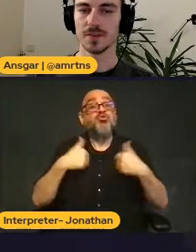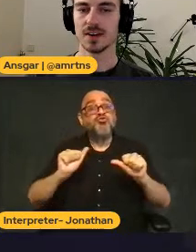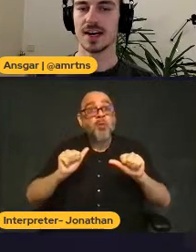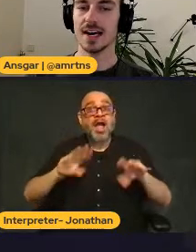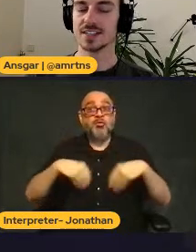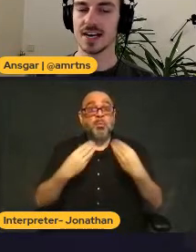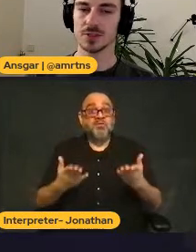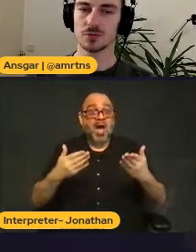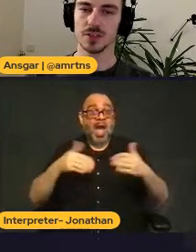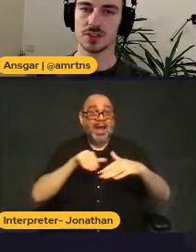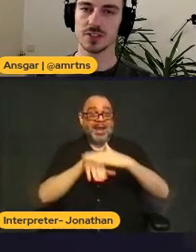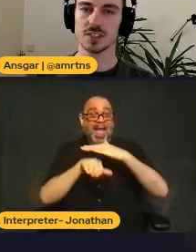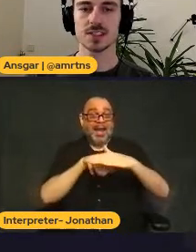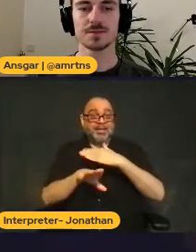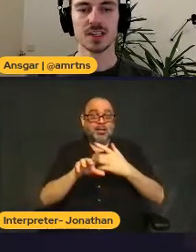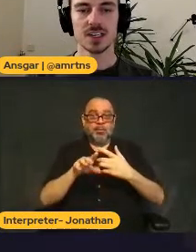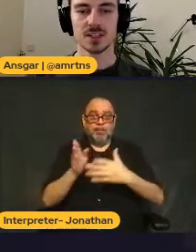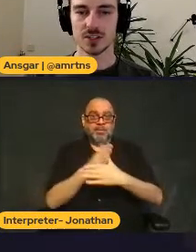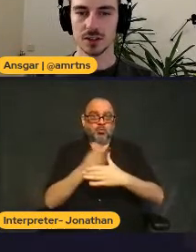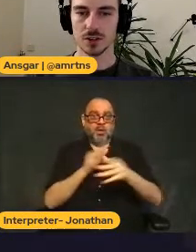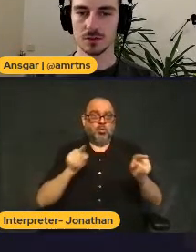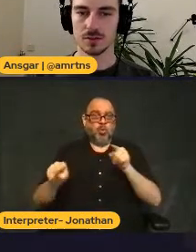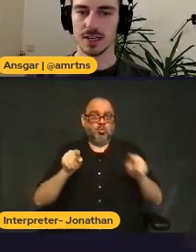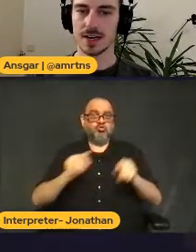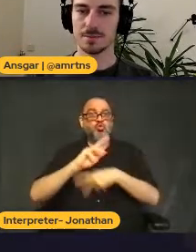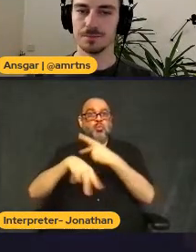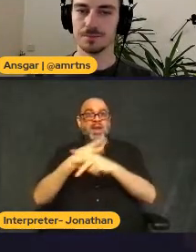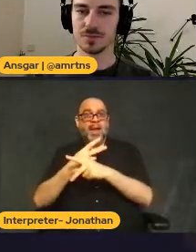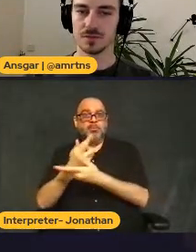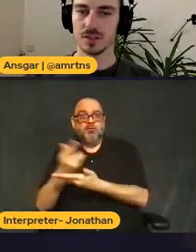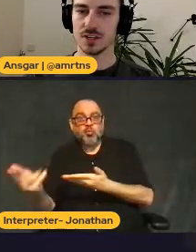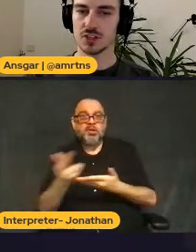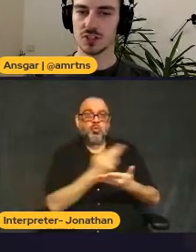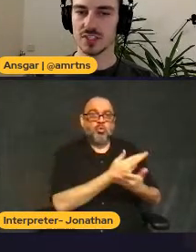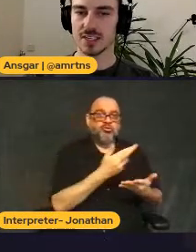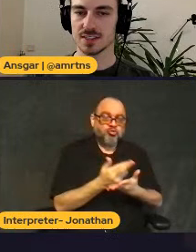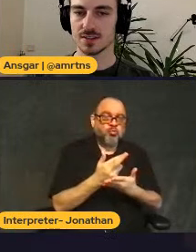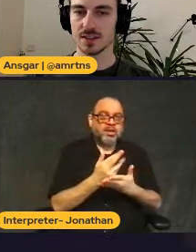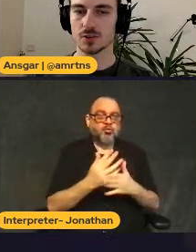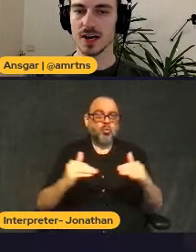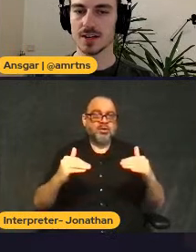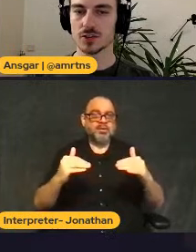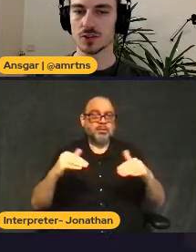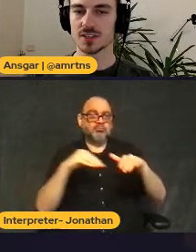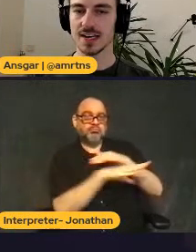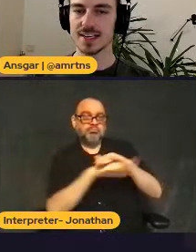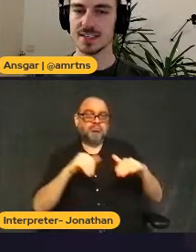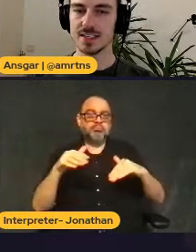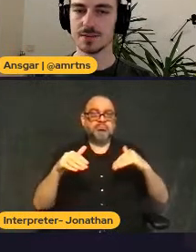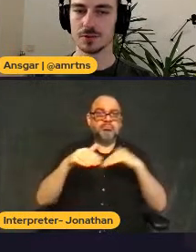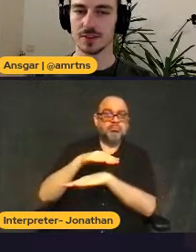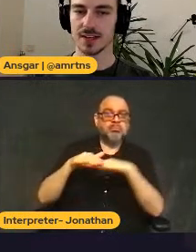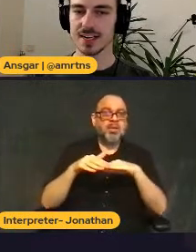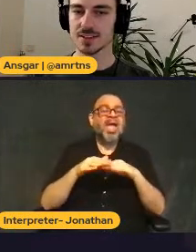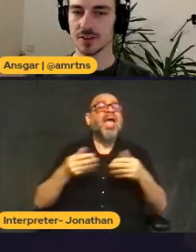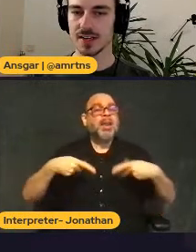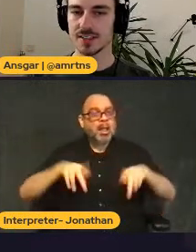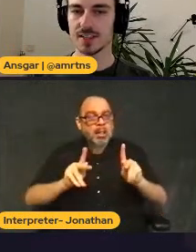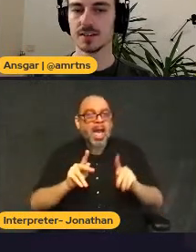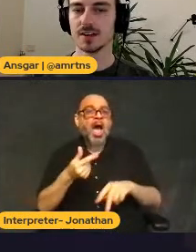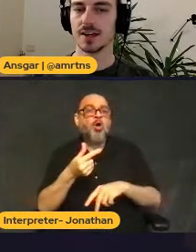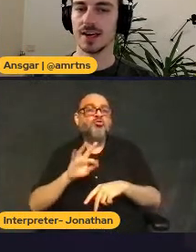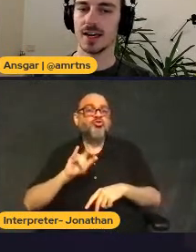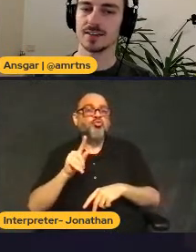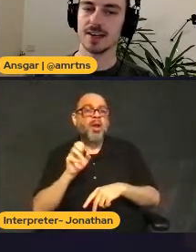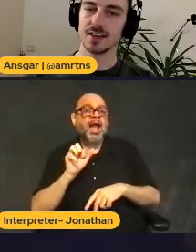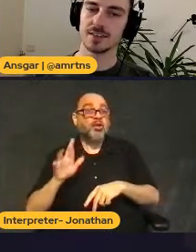two types of resources. So it just takes the grantor's ID for the cluster